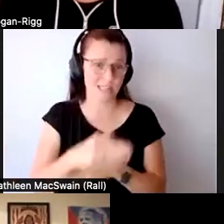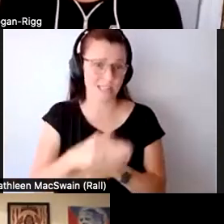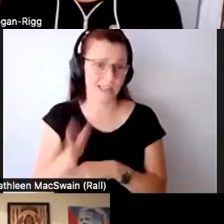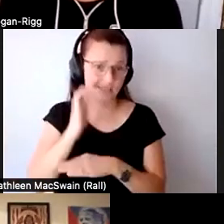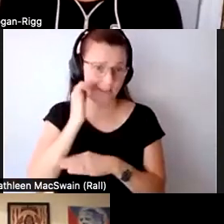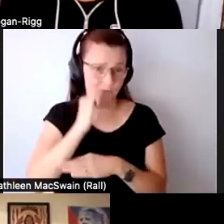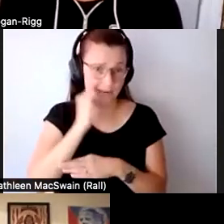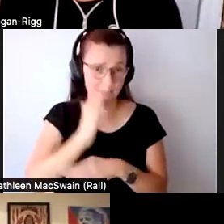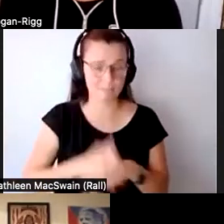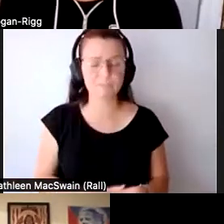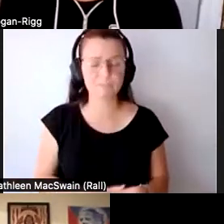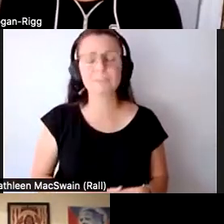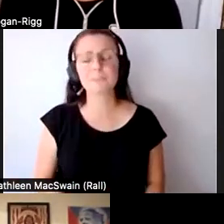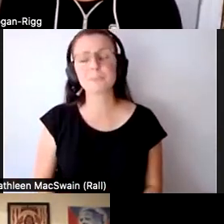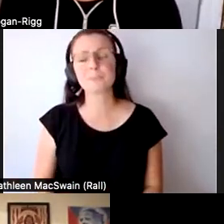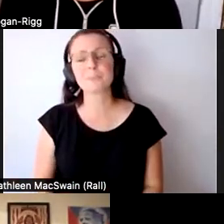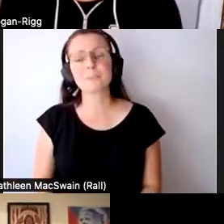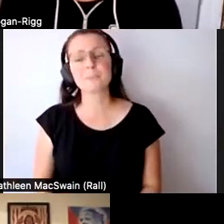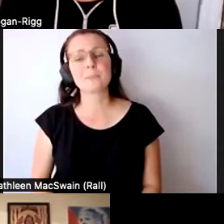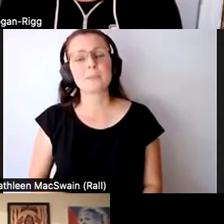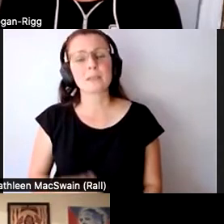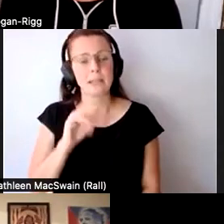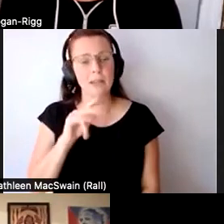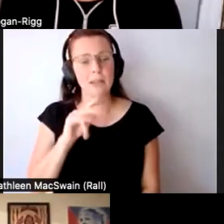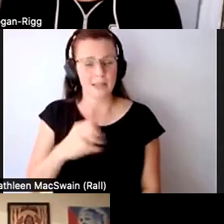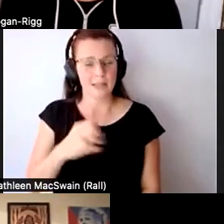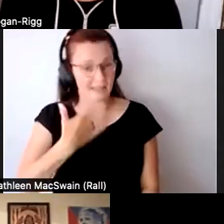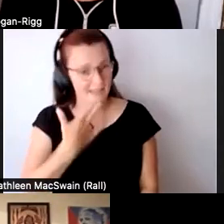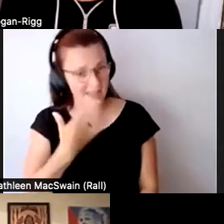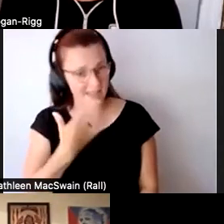I'm going to go a little quickly